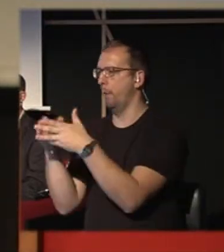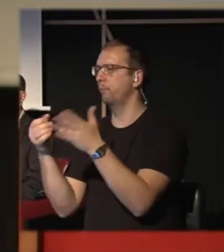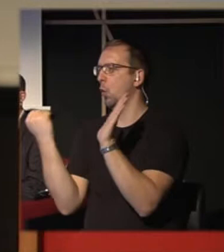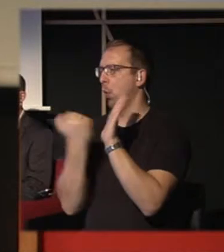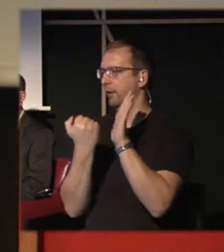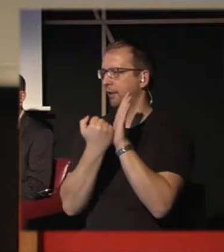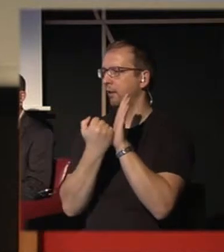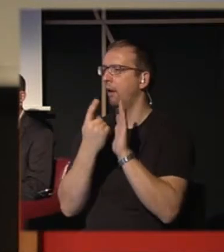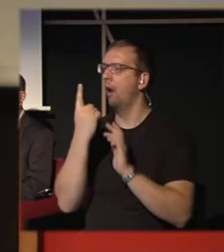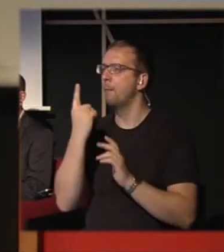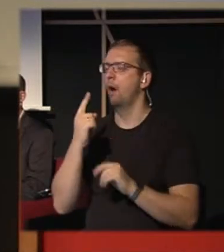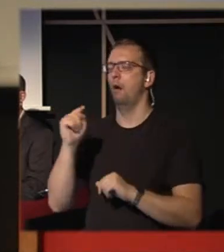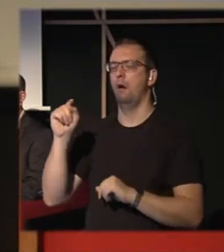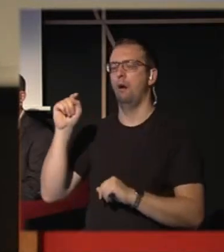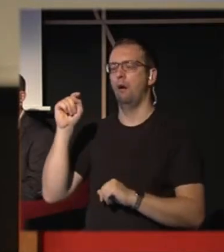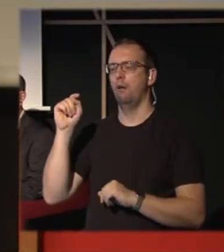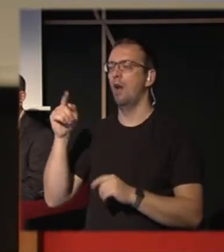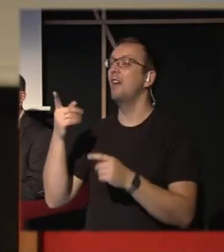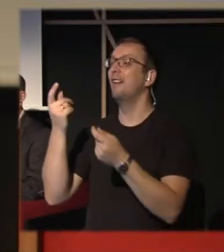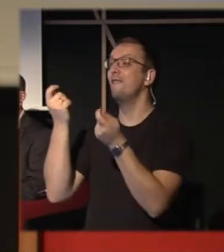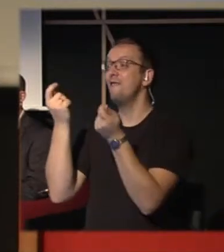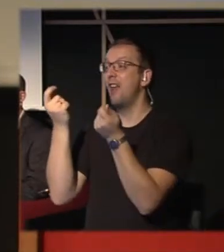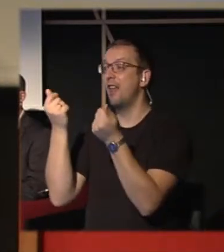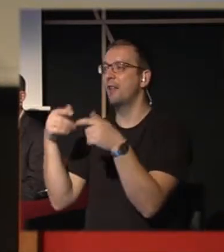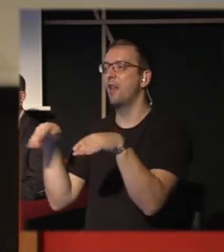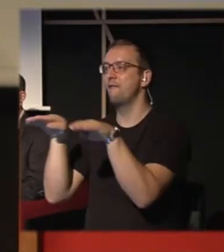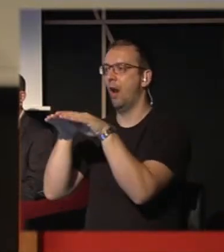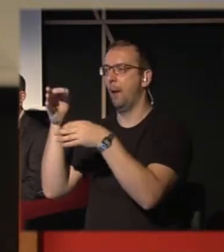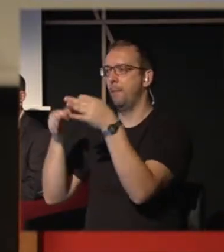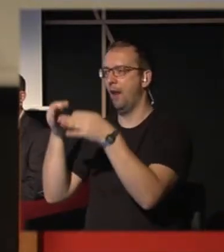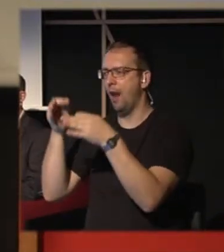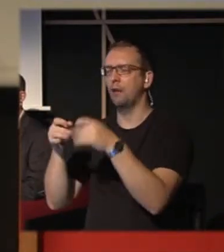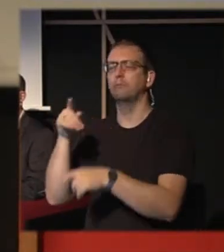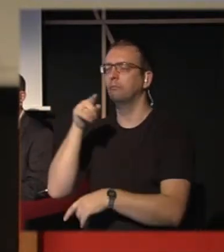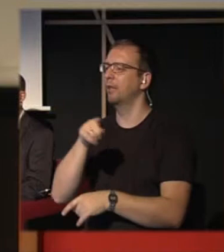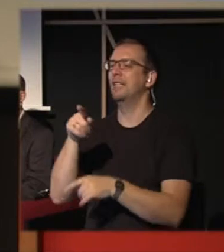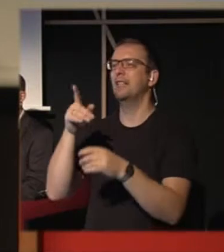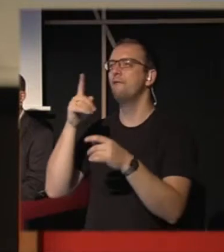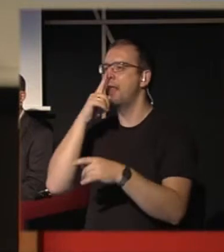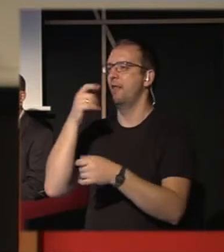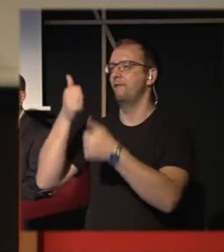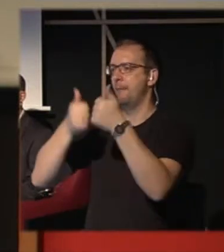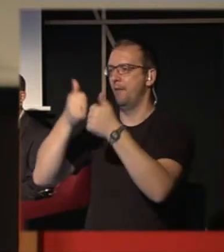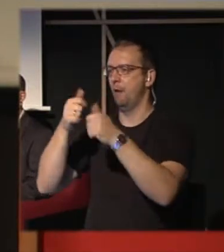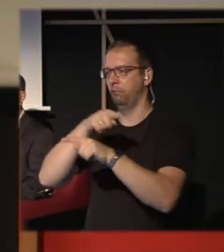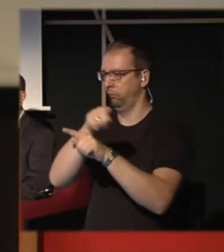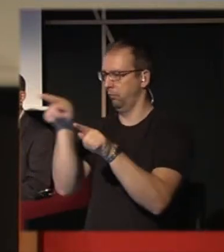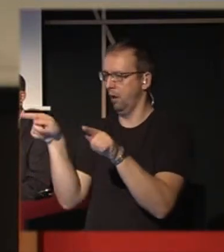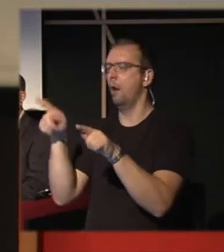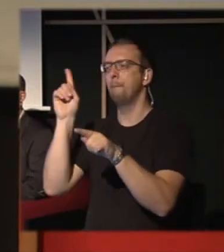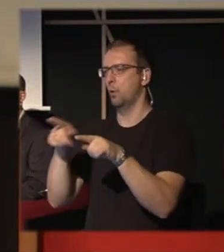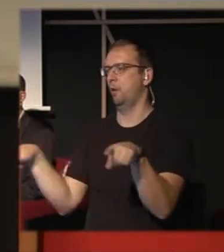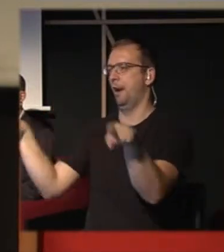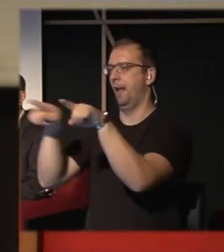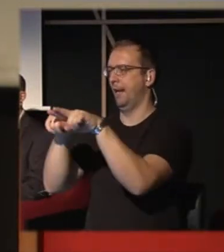administrative, infrastructure, legal, and financial. The DAO finds itself in personal and administrative, along with other roles